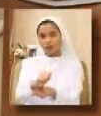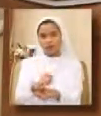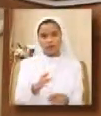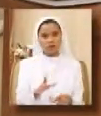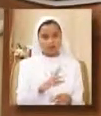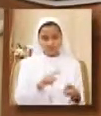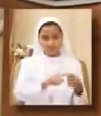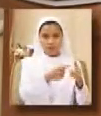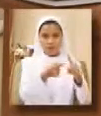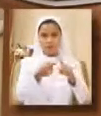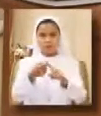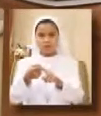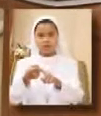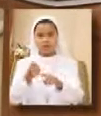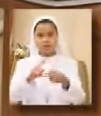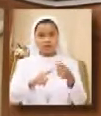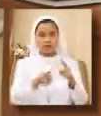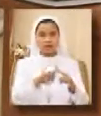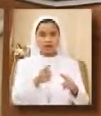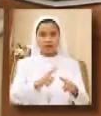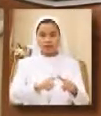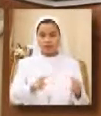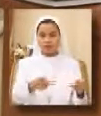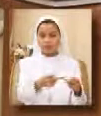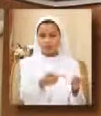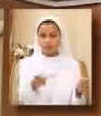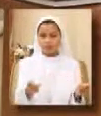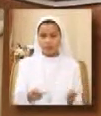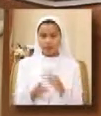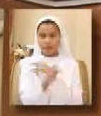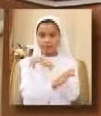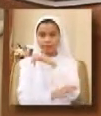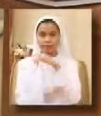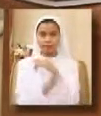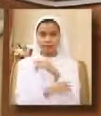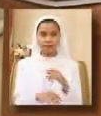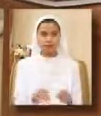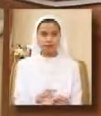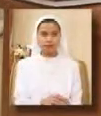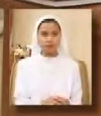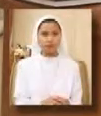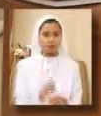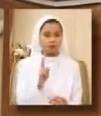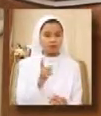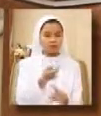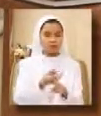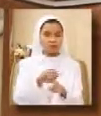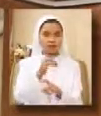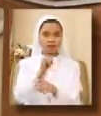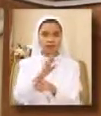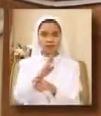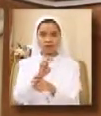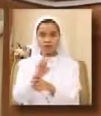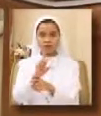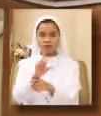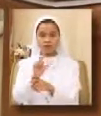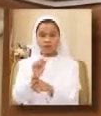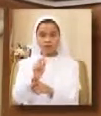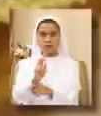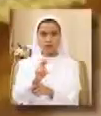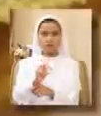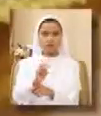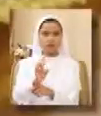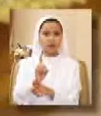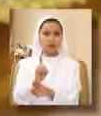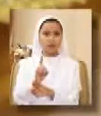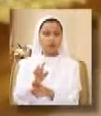event. And also one from Ireland, pupunta rin. At isa from Croatia. So, bali, Bishop,